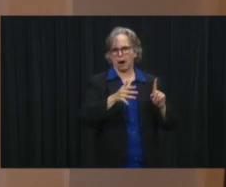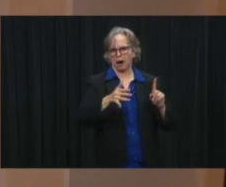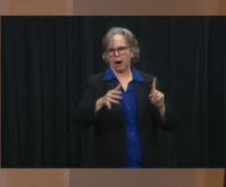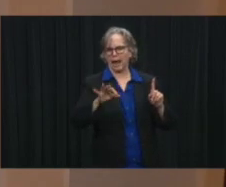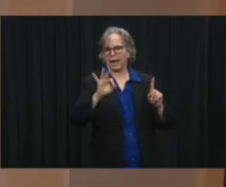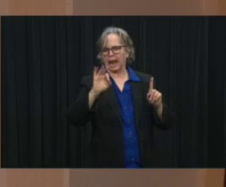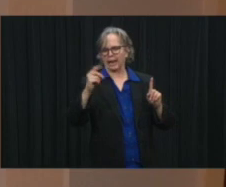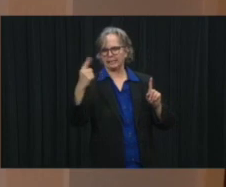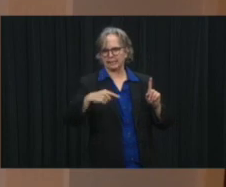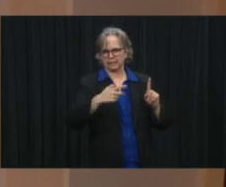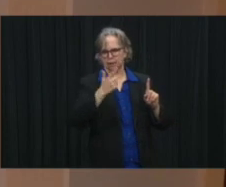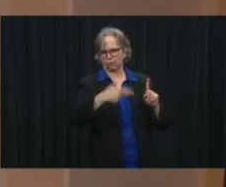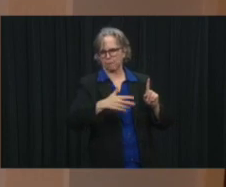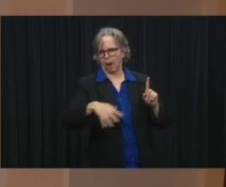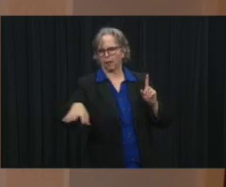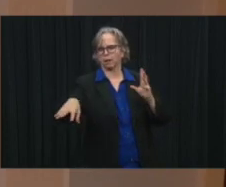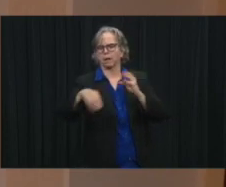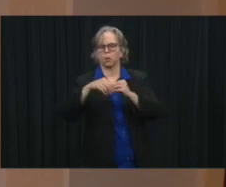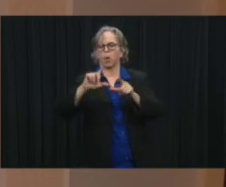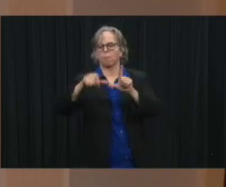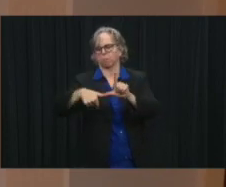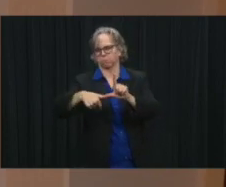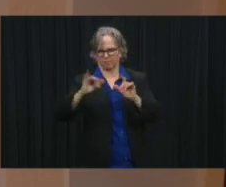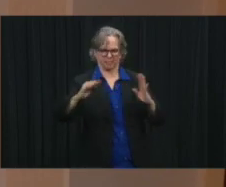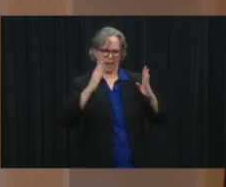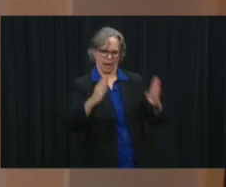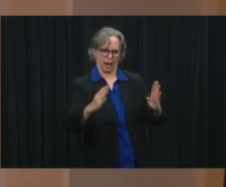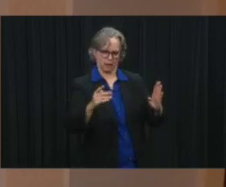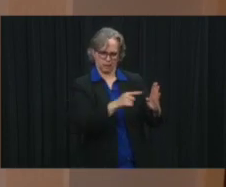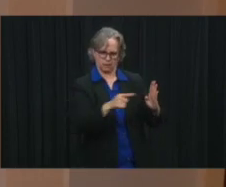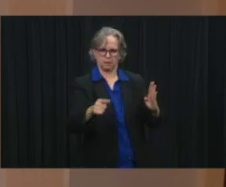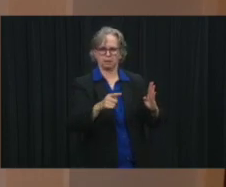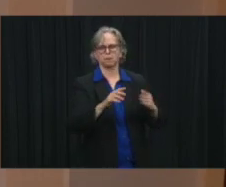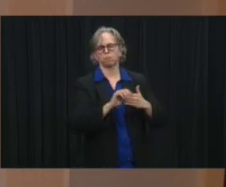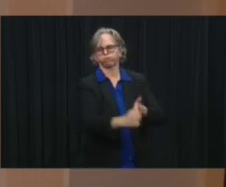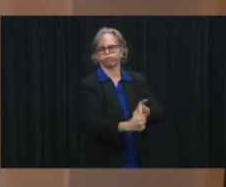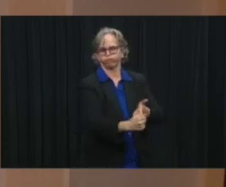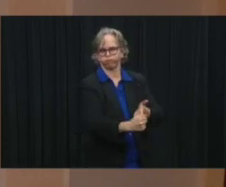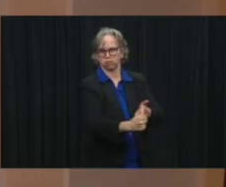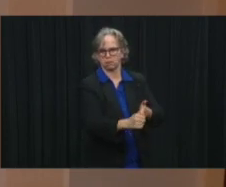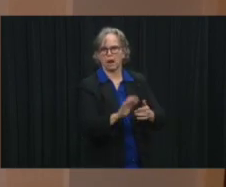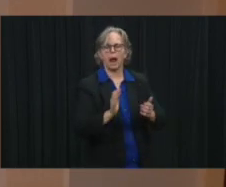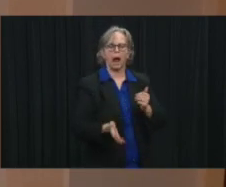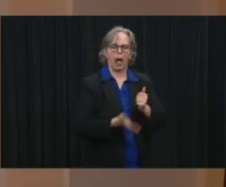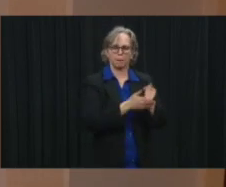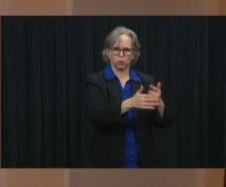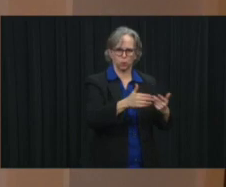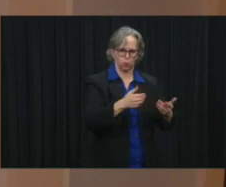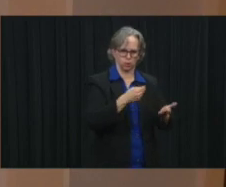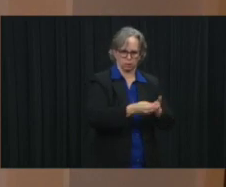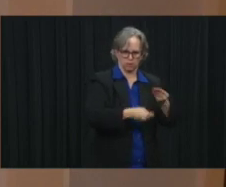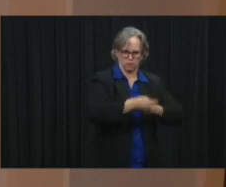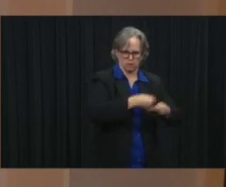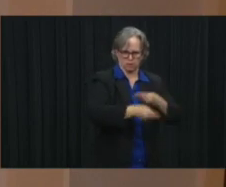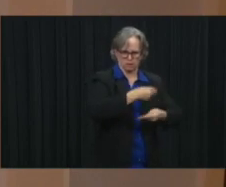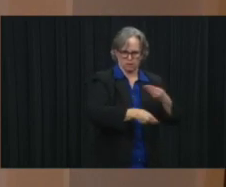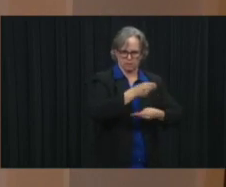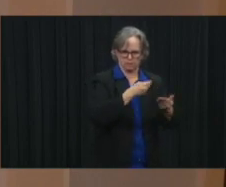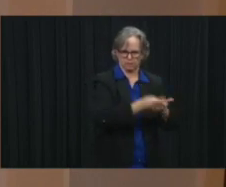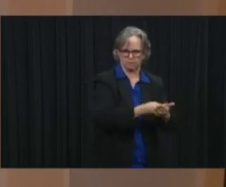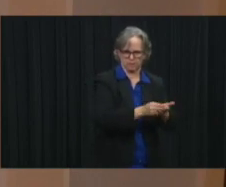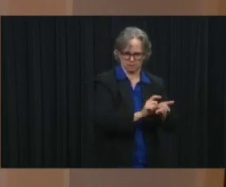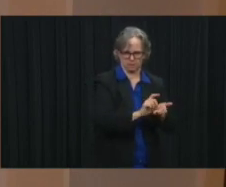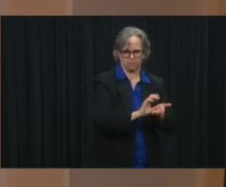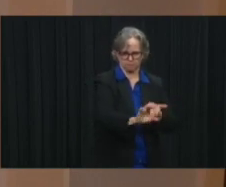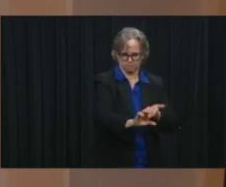and interest at that, and that will help businesses maintain their cash flow. So if everybody does this, if